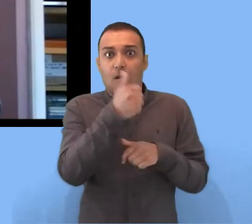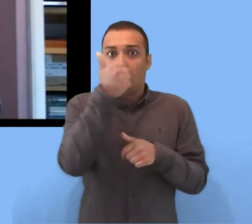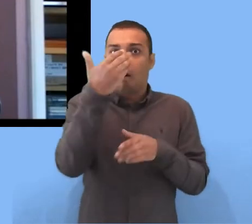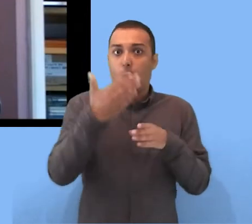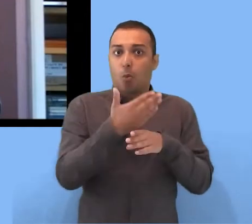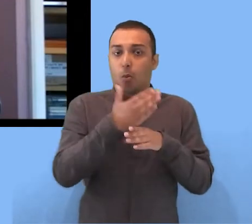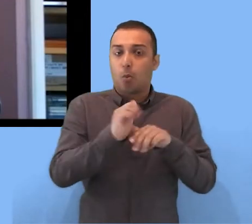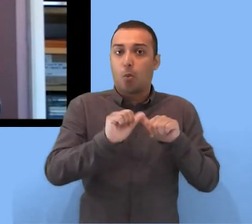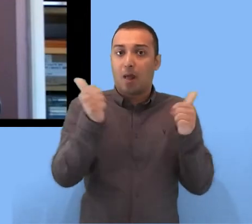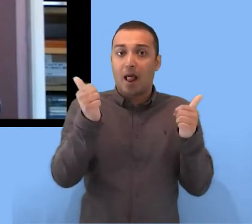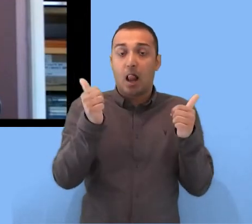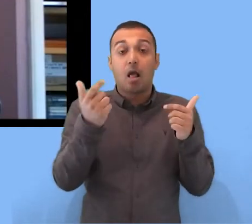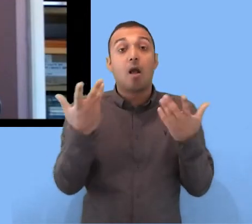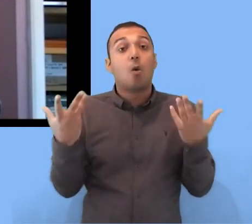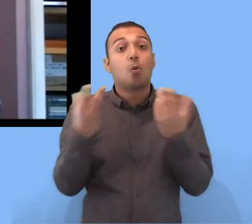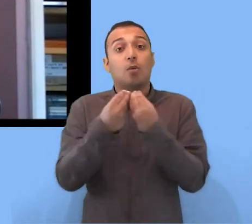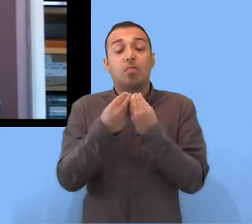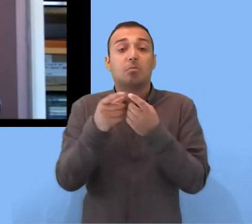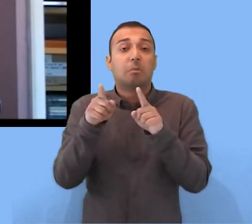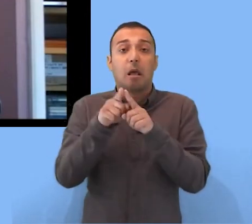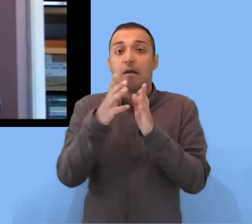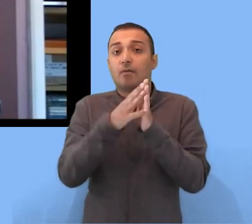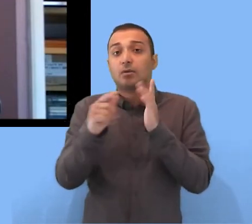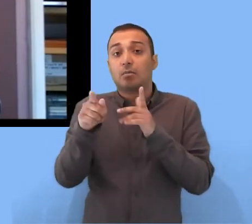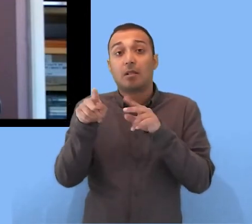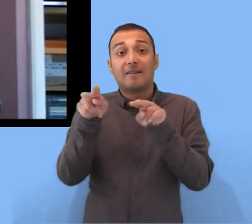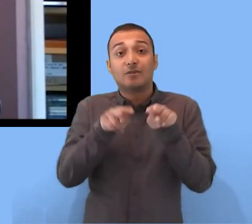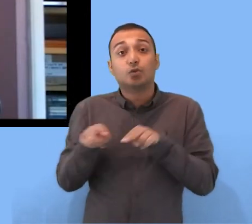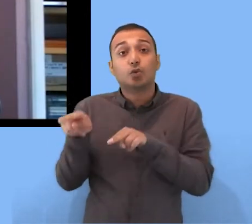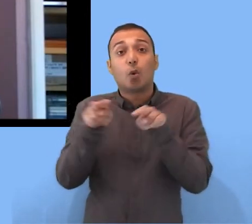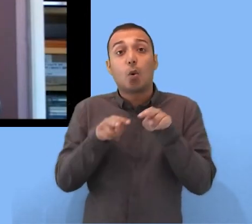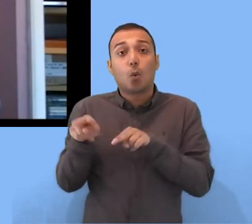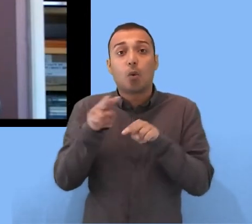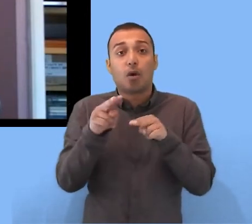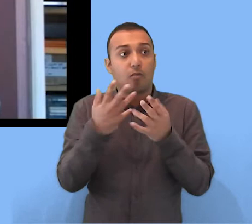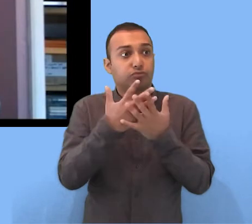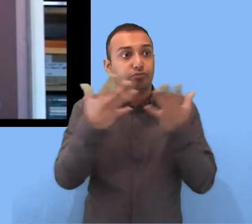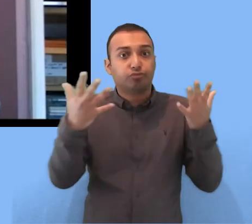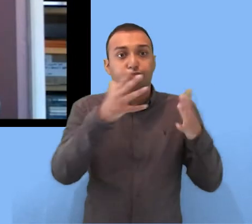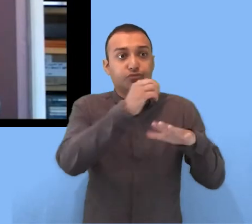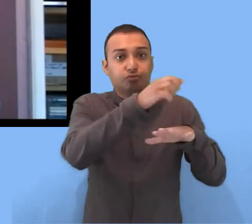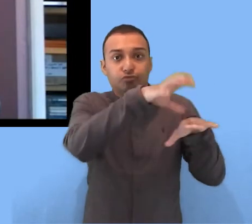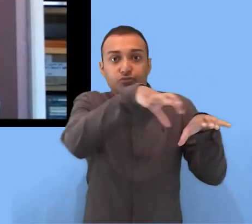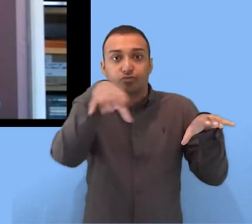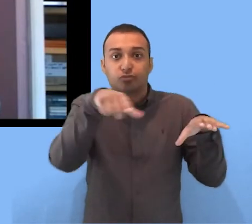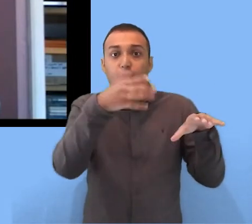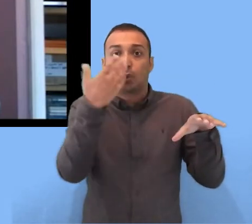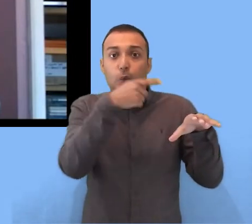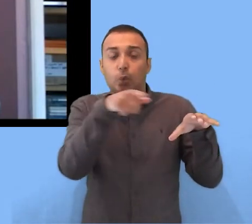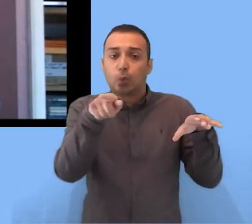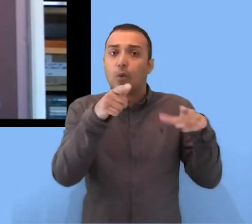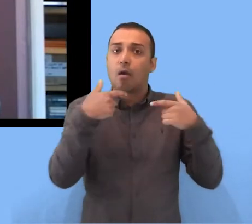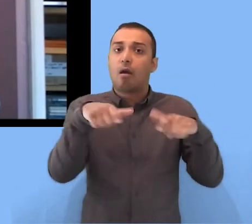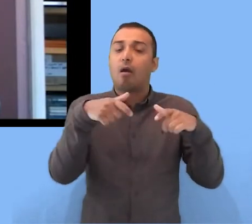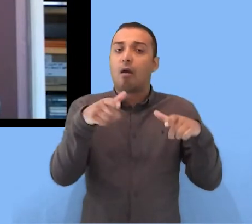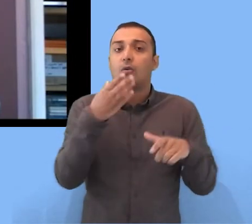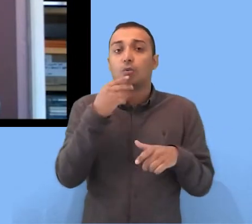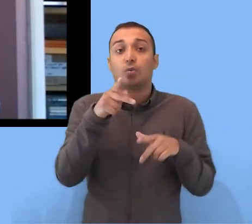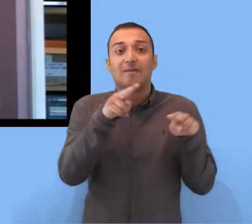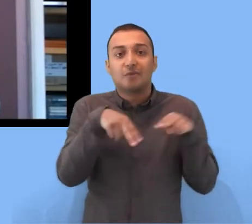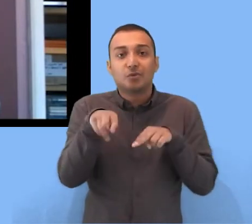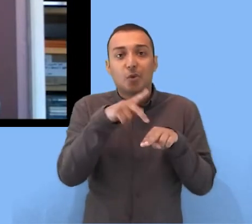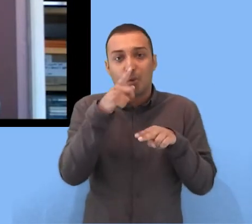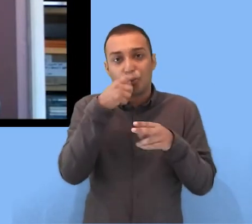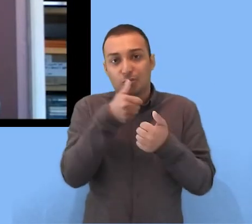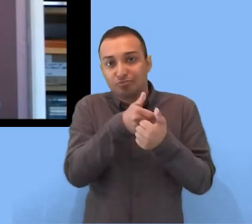alongside tools such as video. 30% of settings and schools will continue to use video to communicate with families. And of